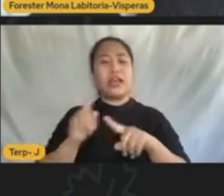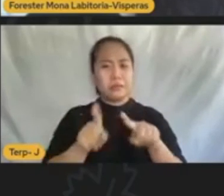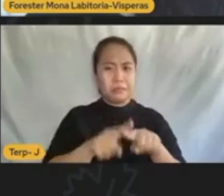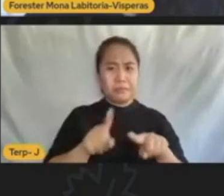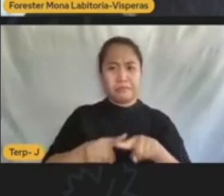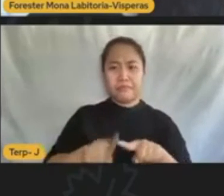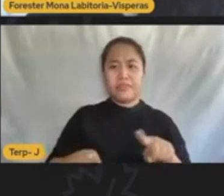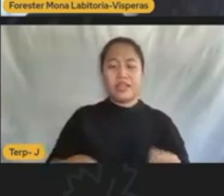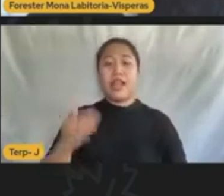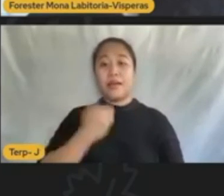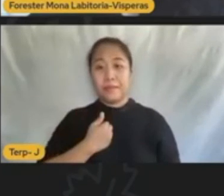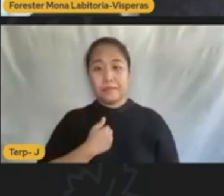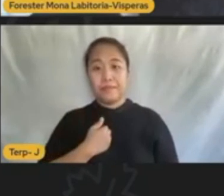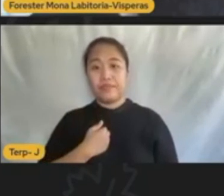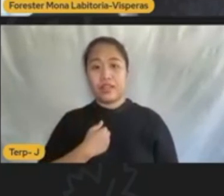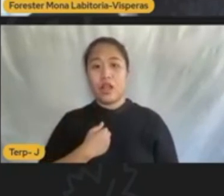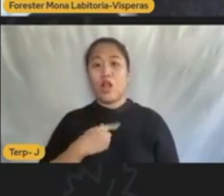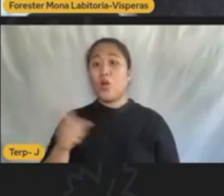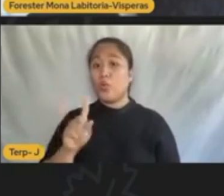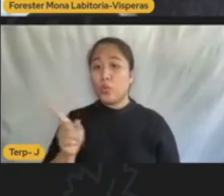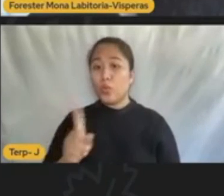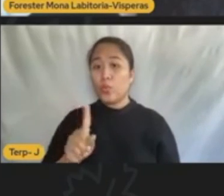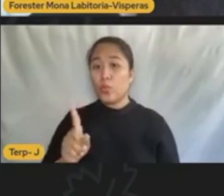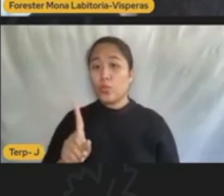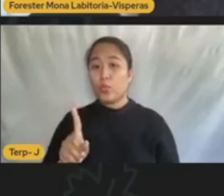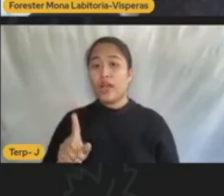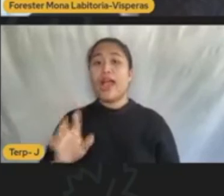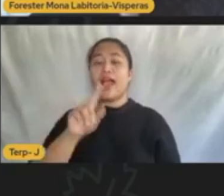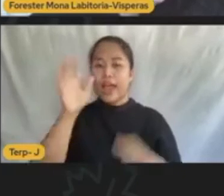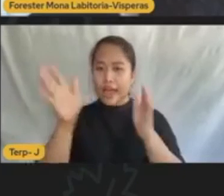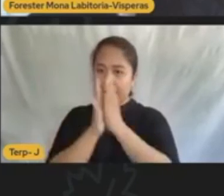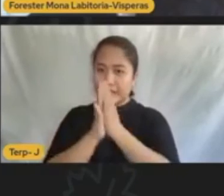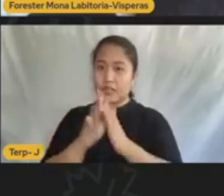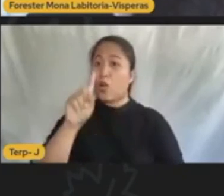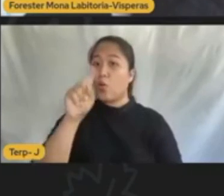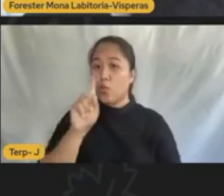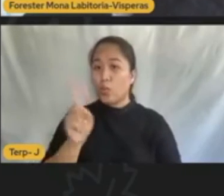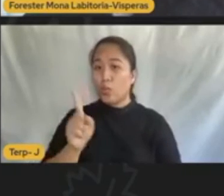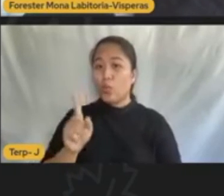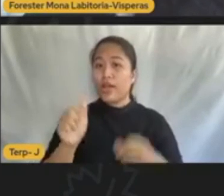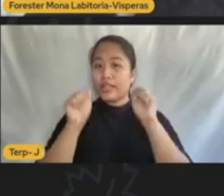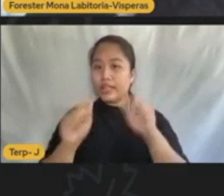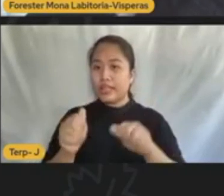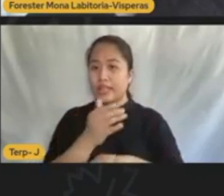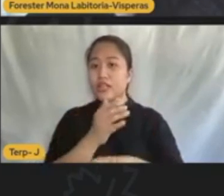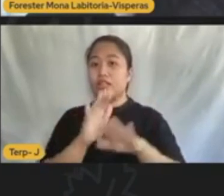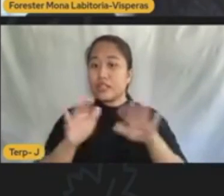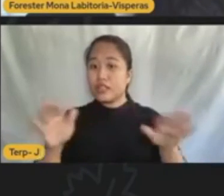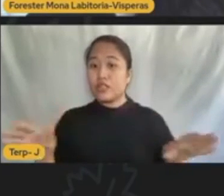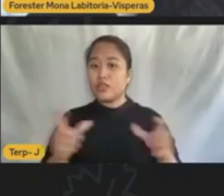me, it's more of what can your child do? I don't even believe in all these standardized tests that limit your child.